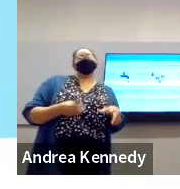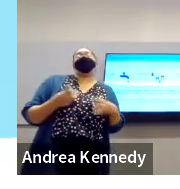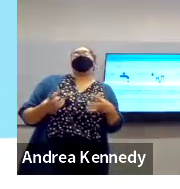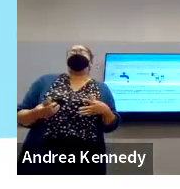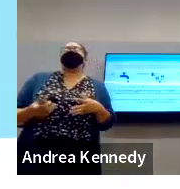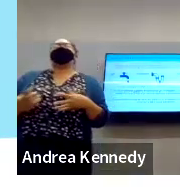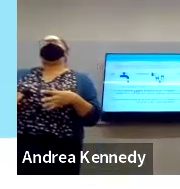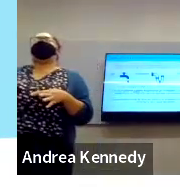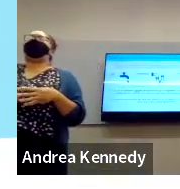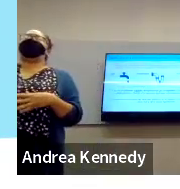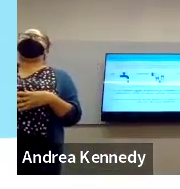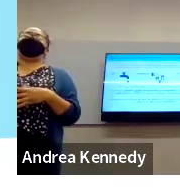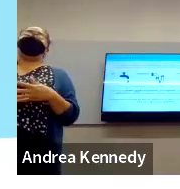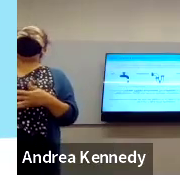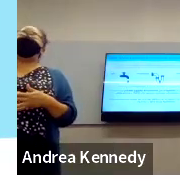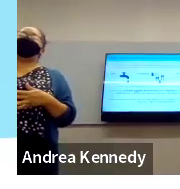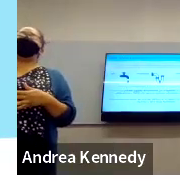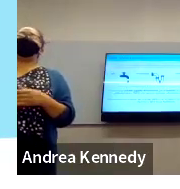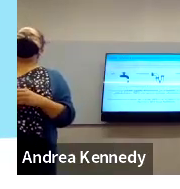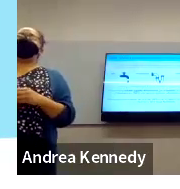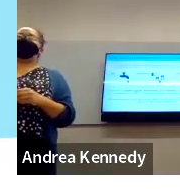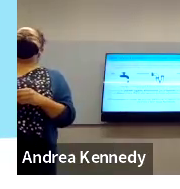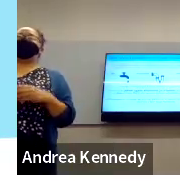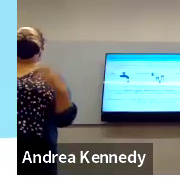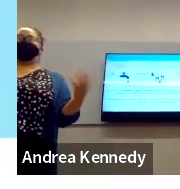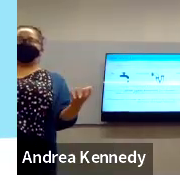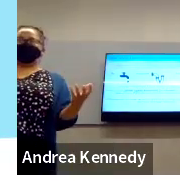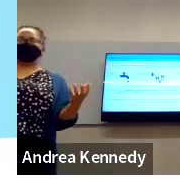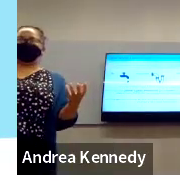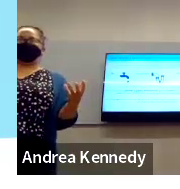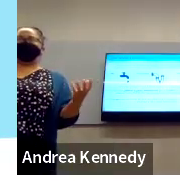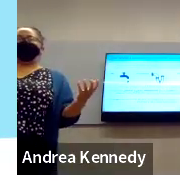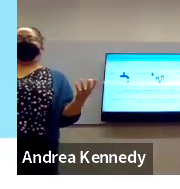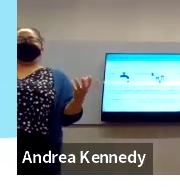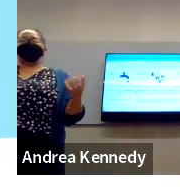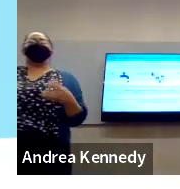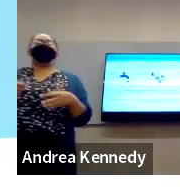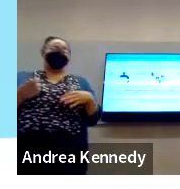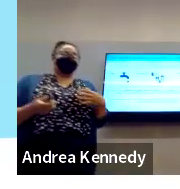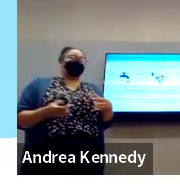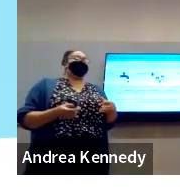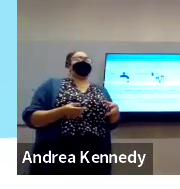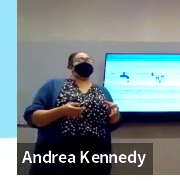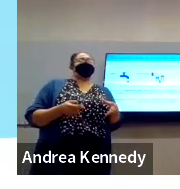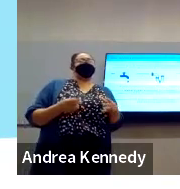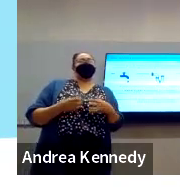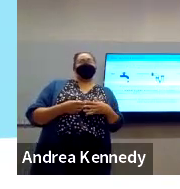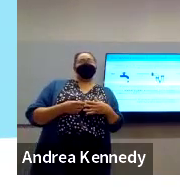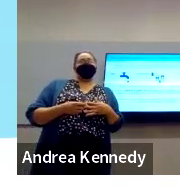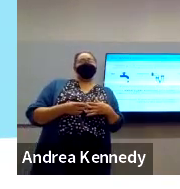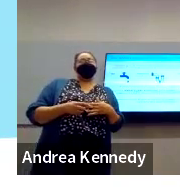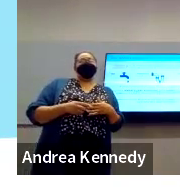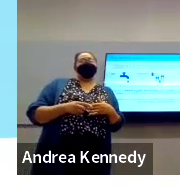bedroom size. It's not looking at how many people are in an apartment. So that's not how the calculation